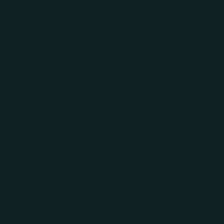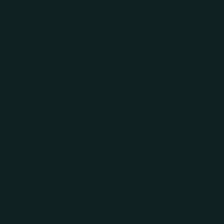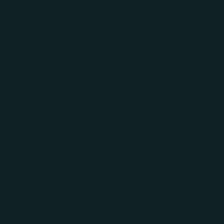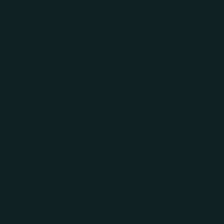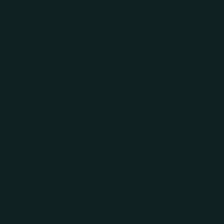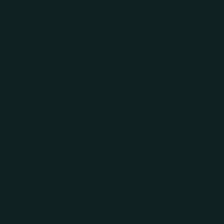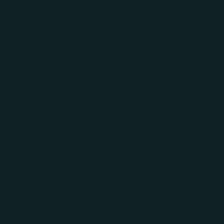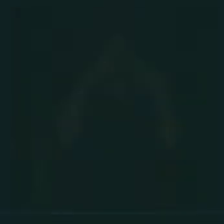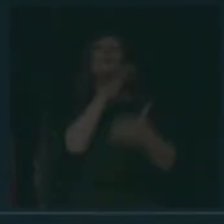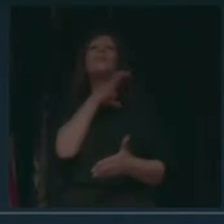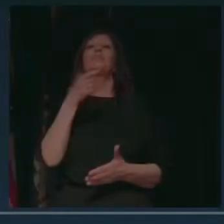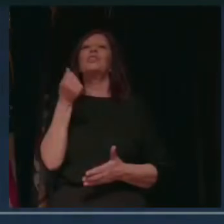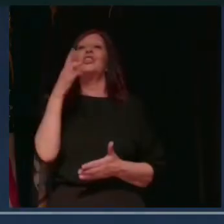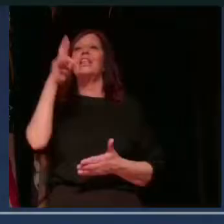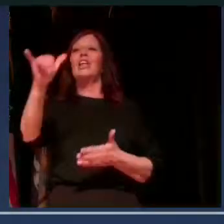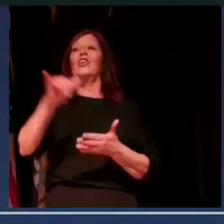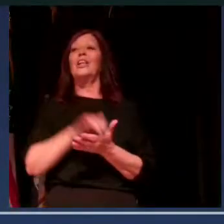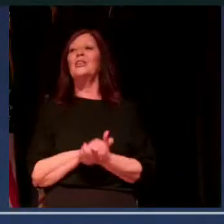Thank you, Commissioner Geary.